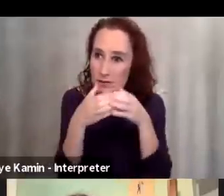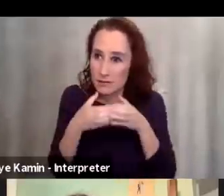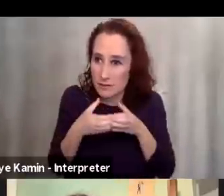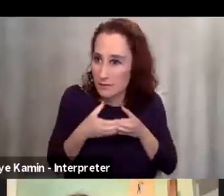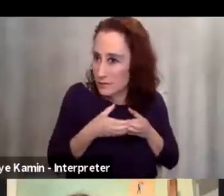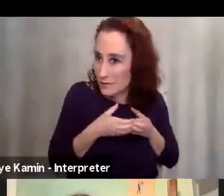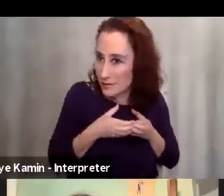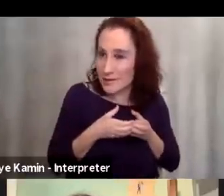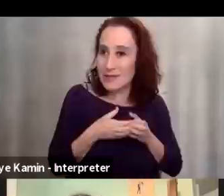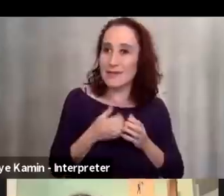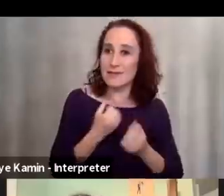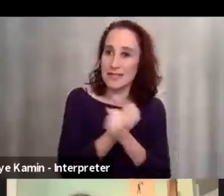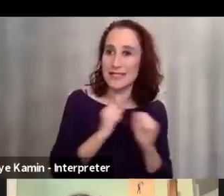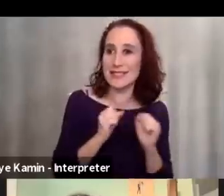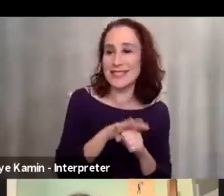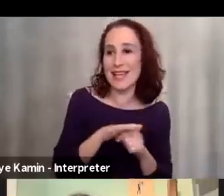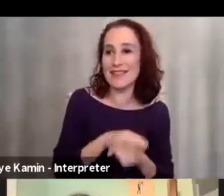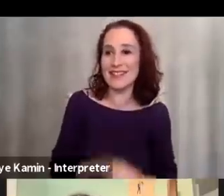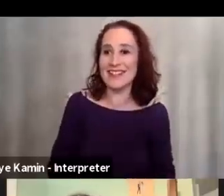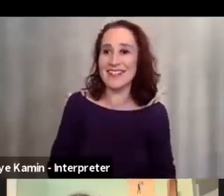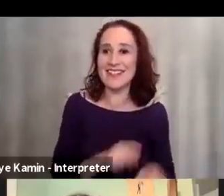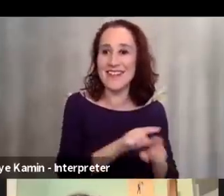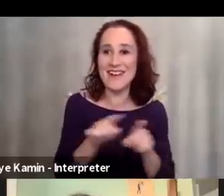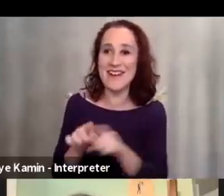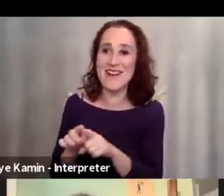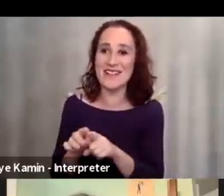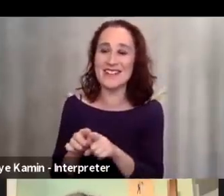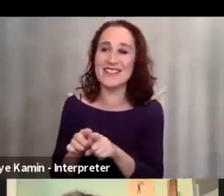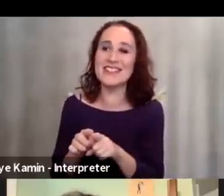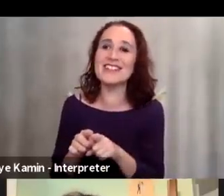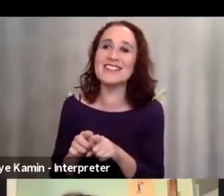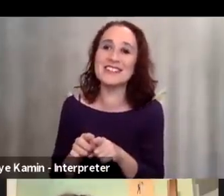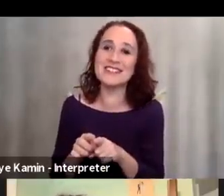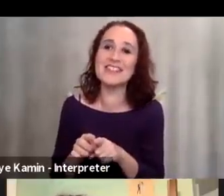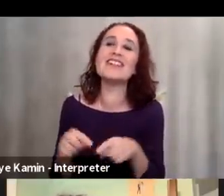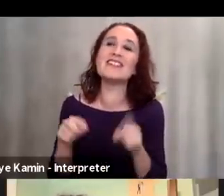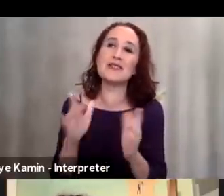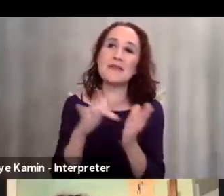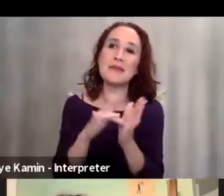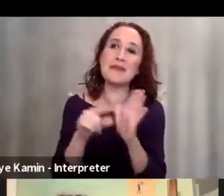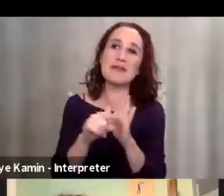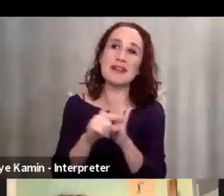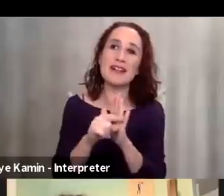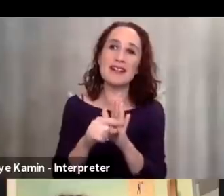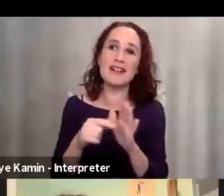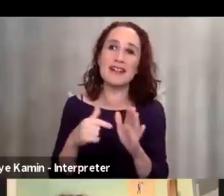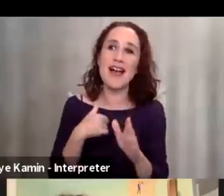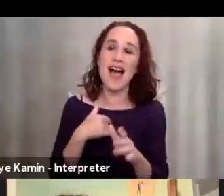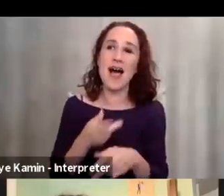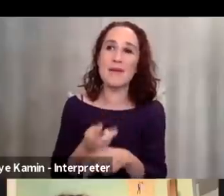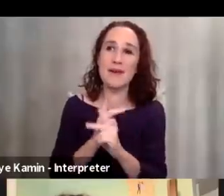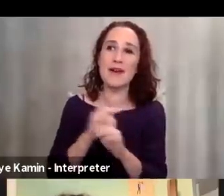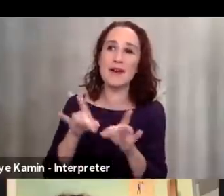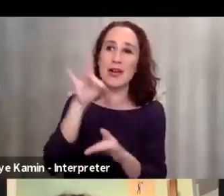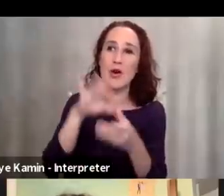like a harbor and a refuge for me. And then there was also this whole point of time in my middle grade years where I just checked out ghost stories from